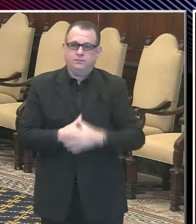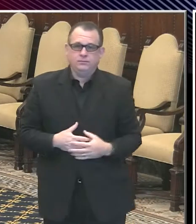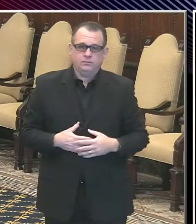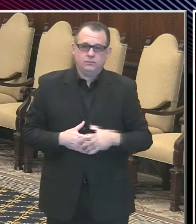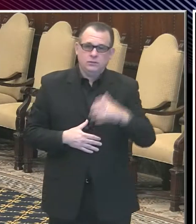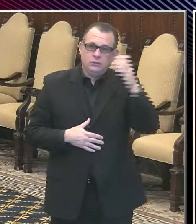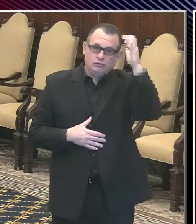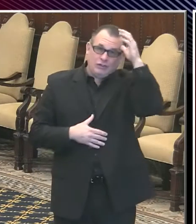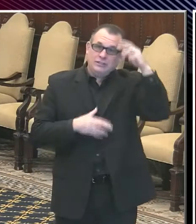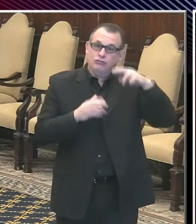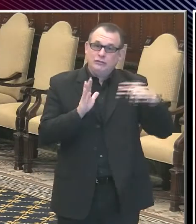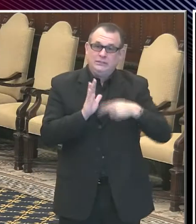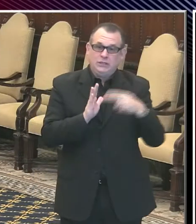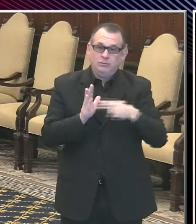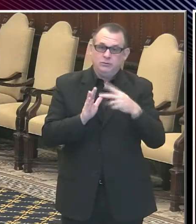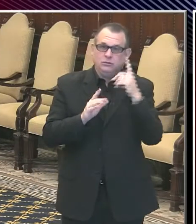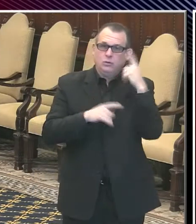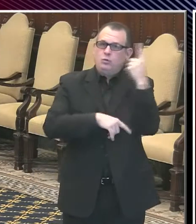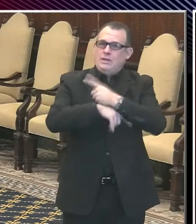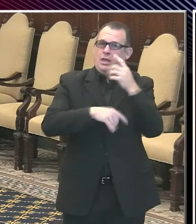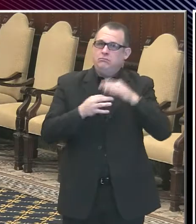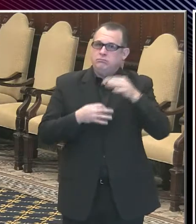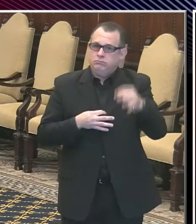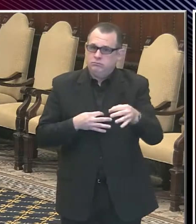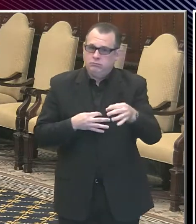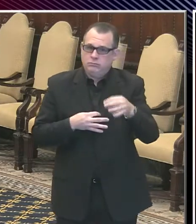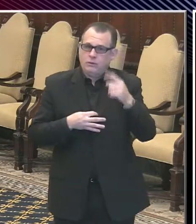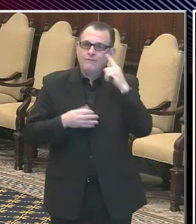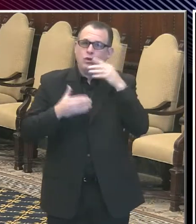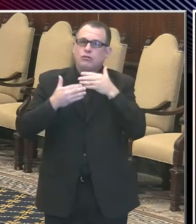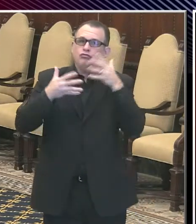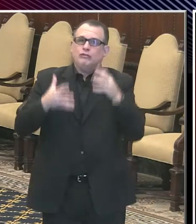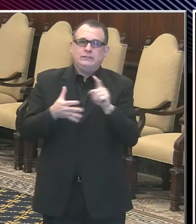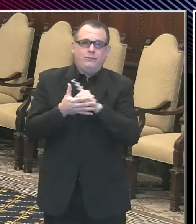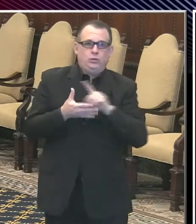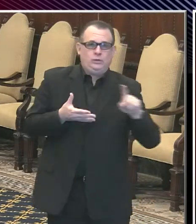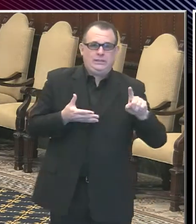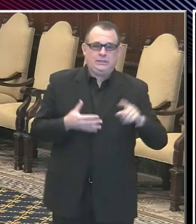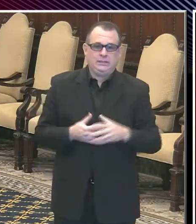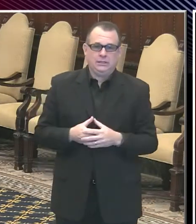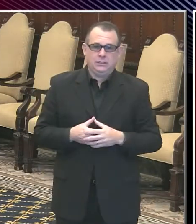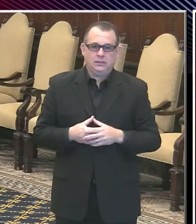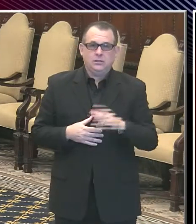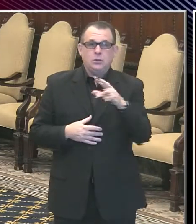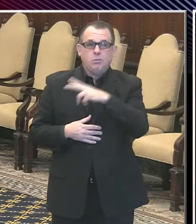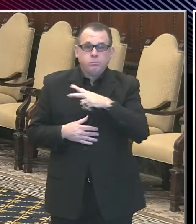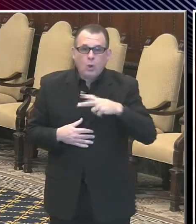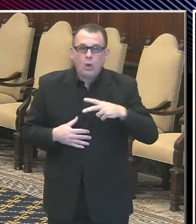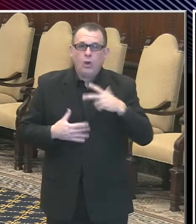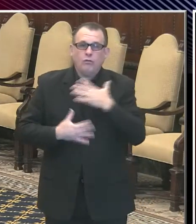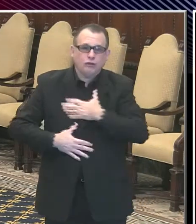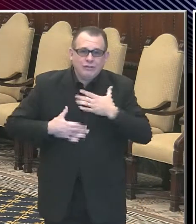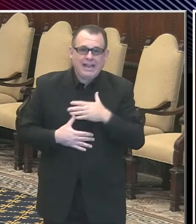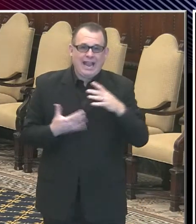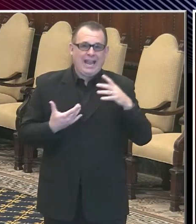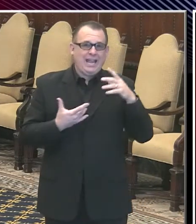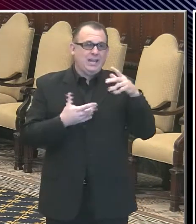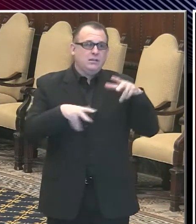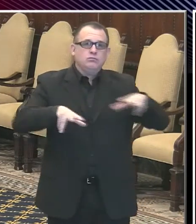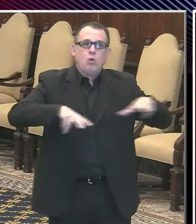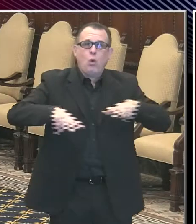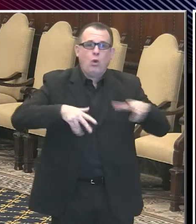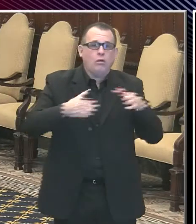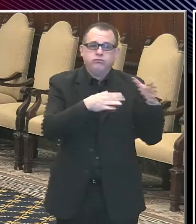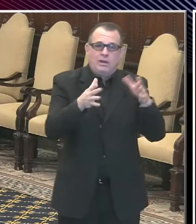collections will be 1 day behind for the remainder of the week. All Philadelphia parks and recreation, parks and trails will remain open on the